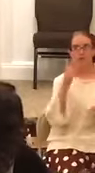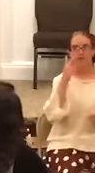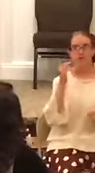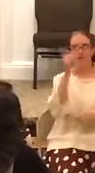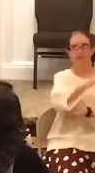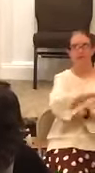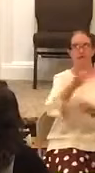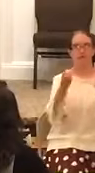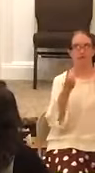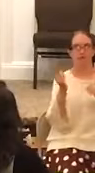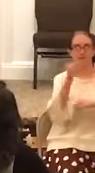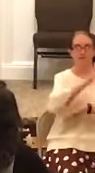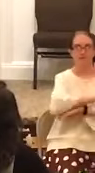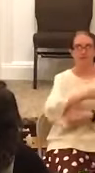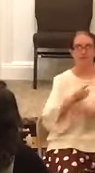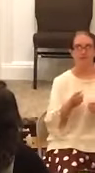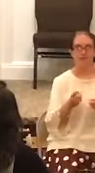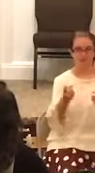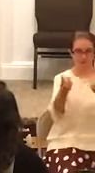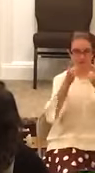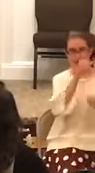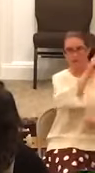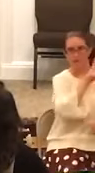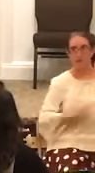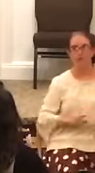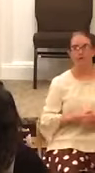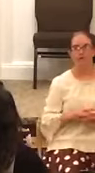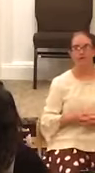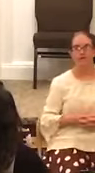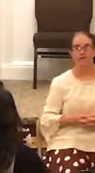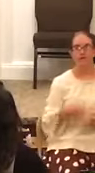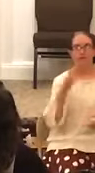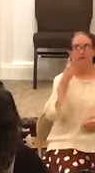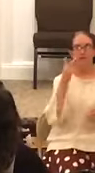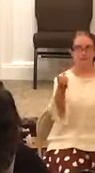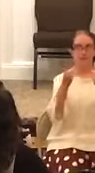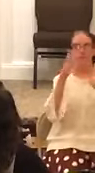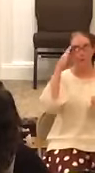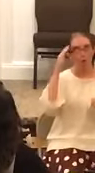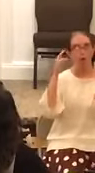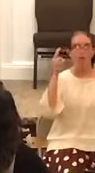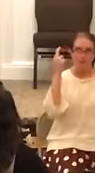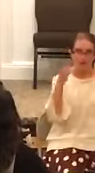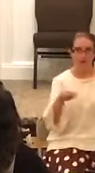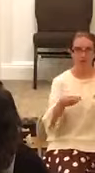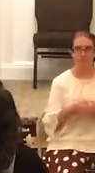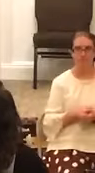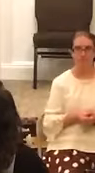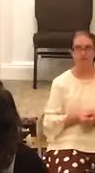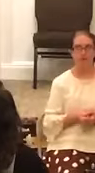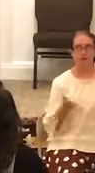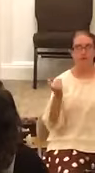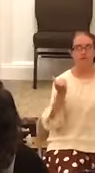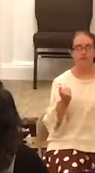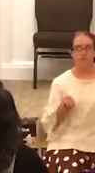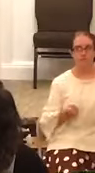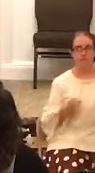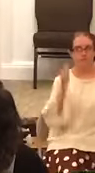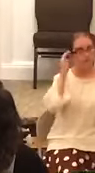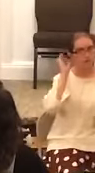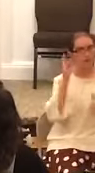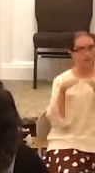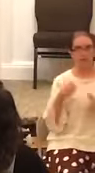day approaching." What day is he talking about? The day of the coming of the Lord. We see it coming. We know it's happening. Amen. Come on. I heard